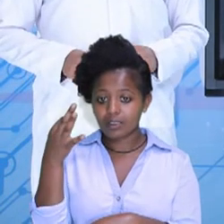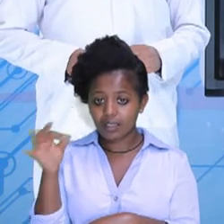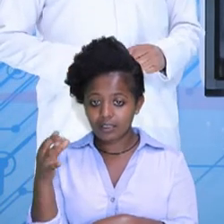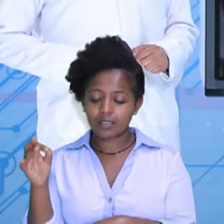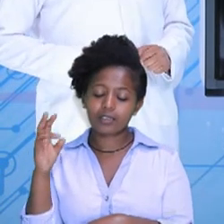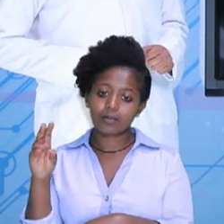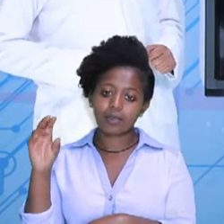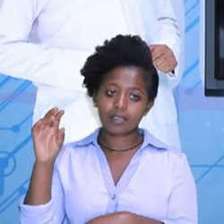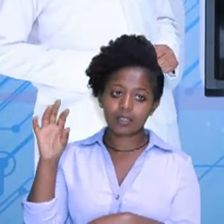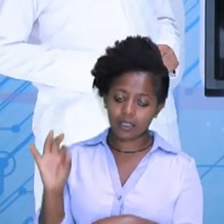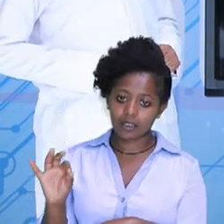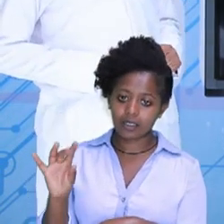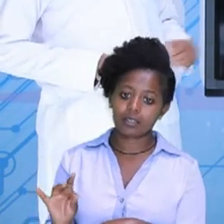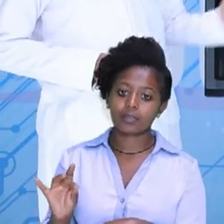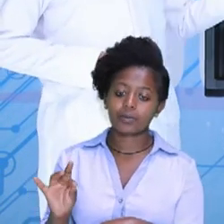1978,